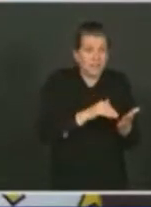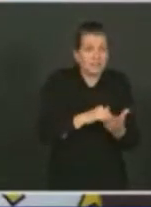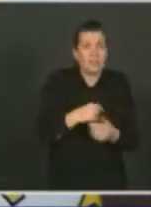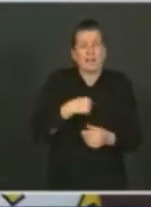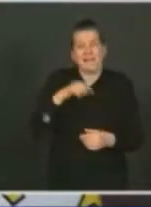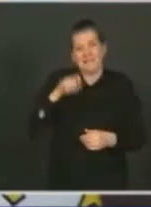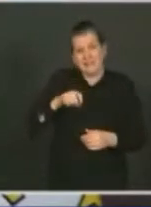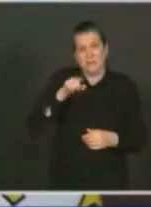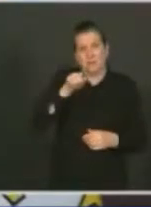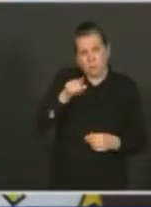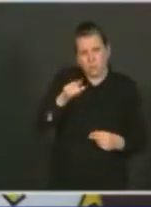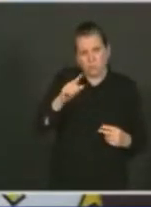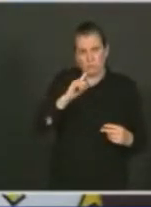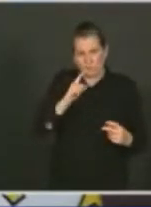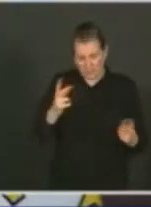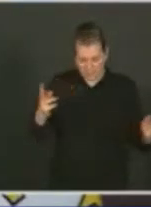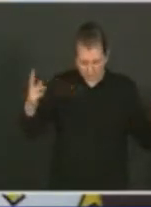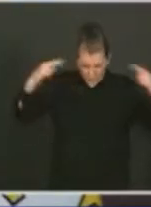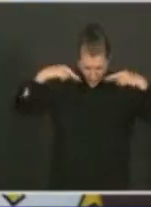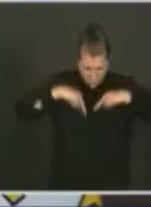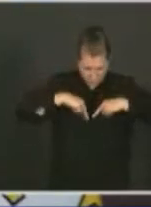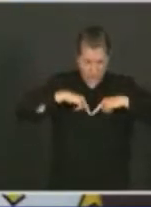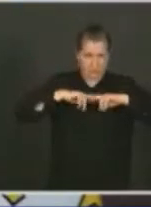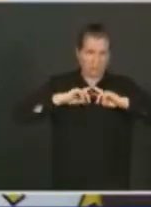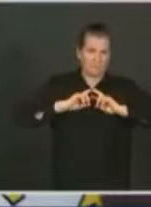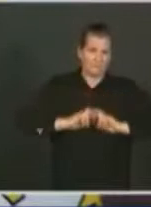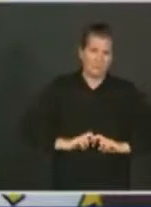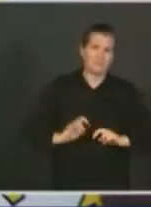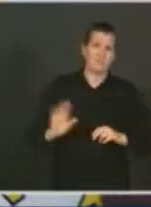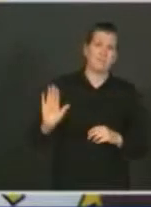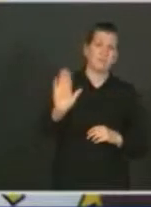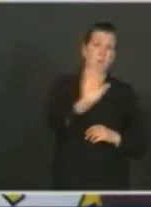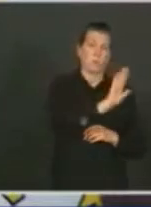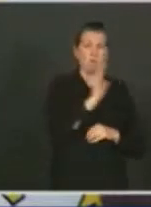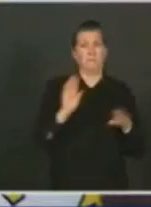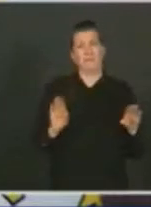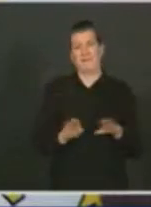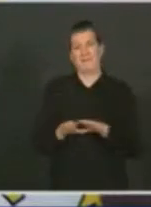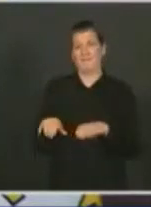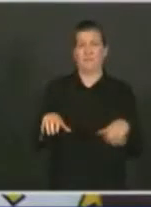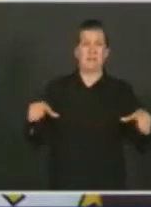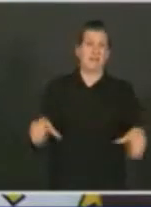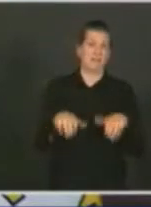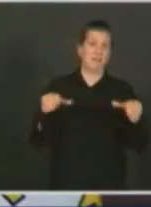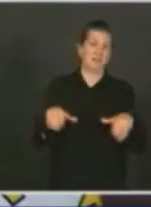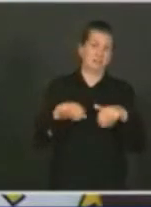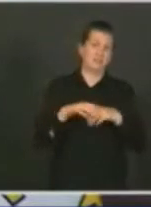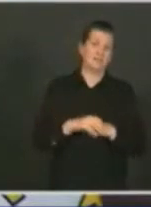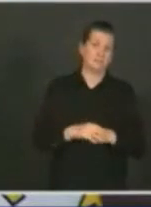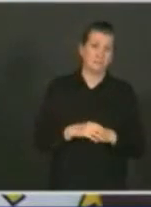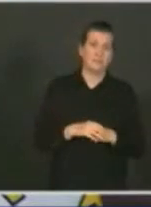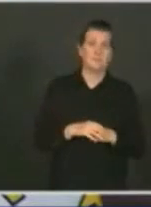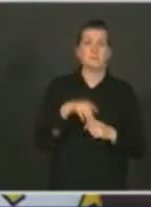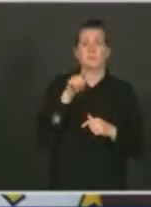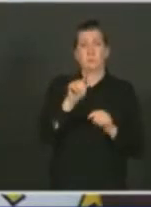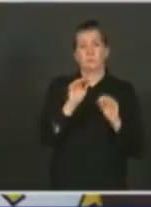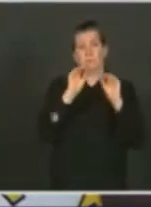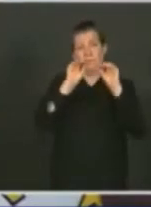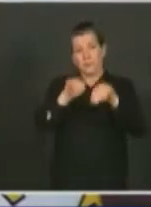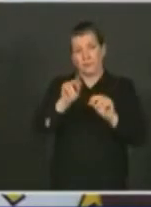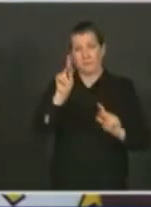day-to-day actions and be vigilant in your safety measures in order to help turn the trajectory away from putting our loved ones and ourselves in the field